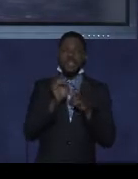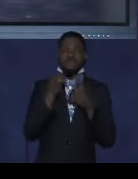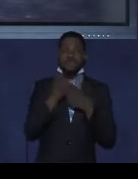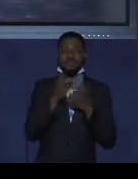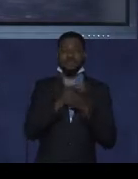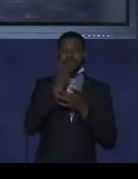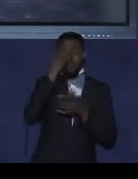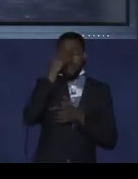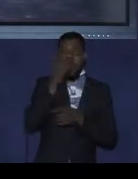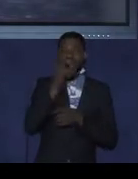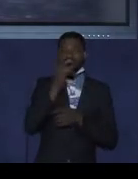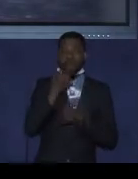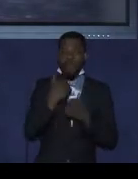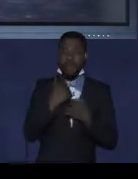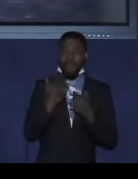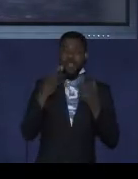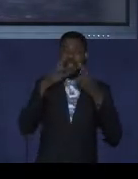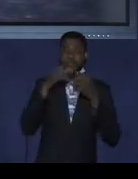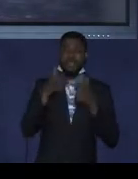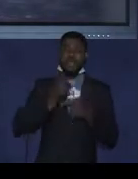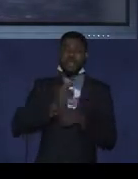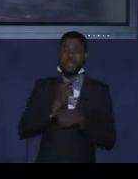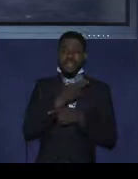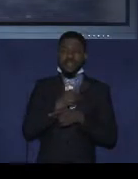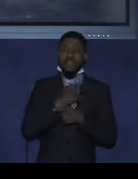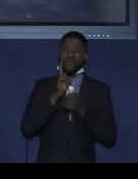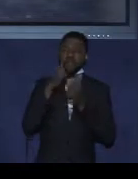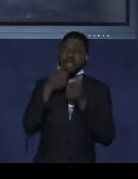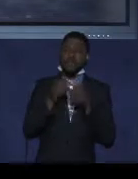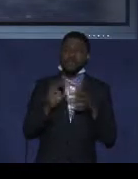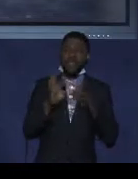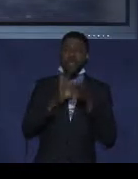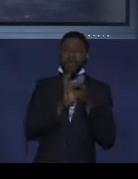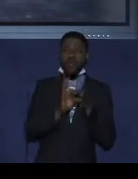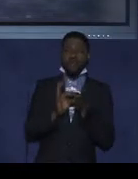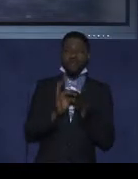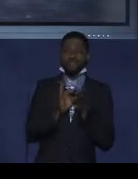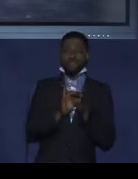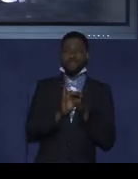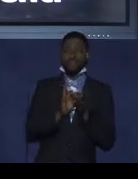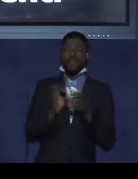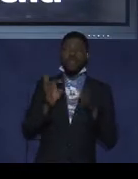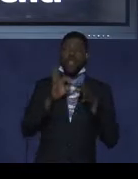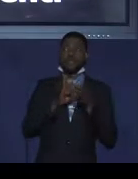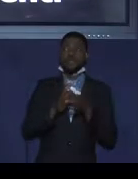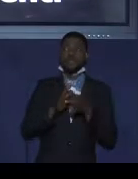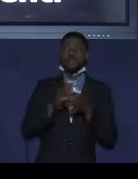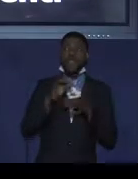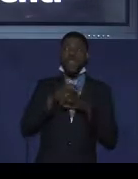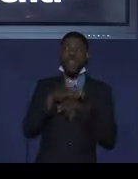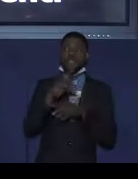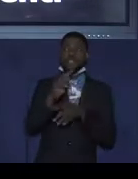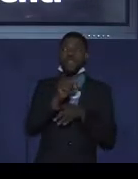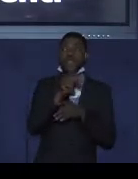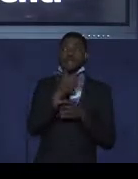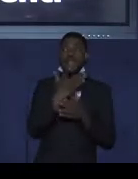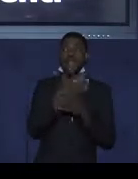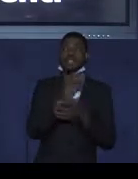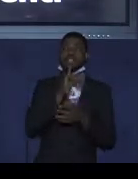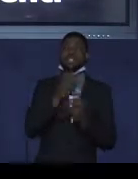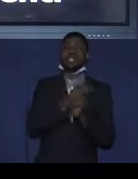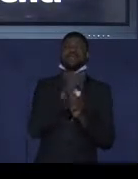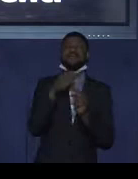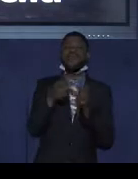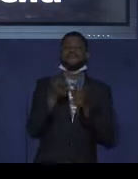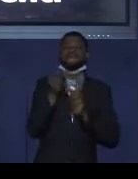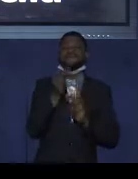environment. That's why you have conflict. So let's talk about cooperation. What is cooperation? Cooperation, on the other hand, is